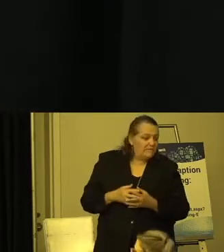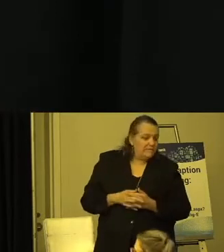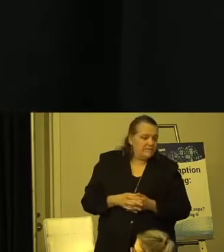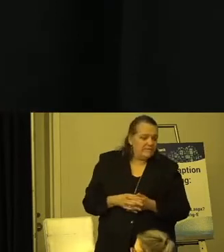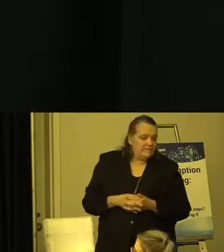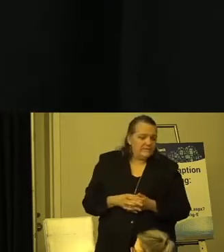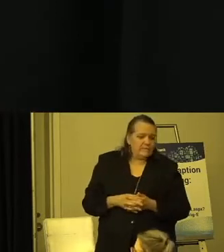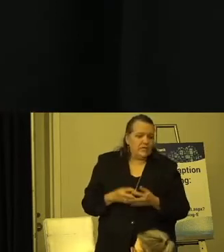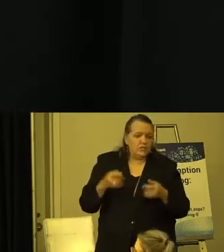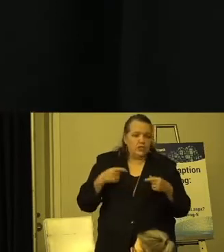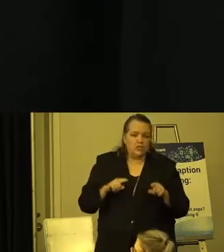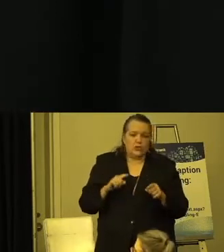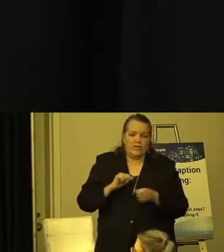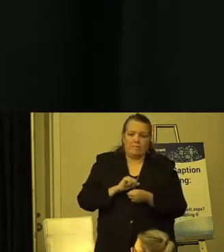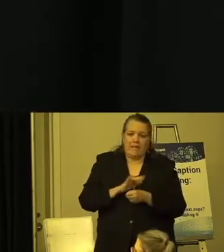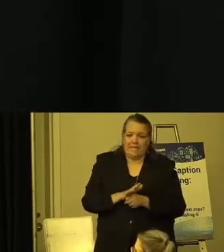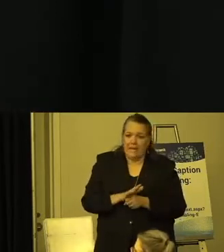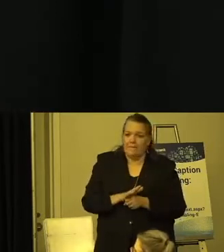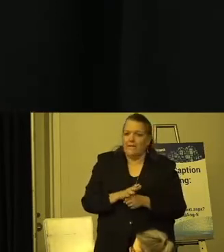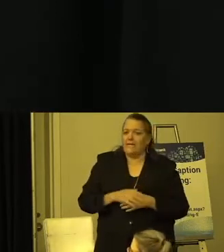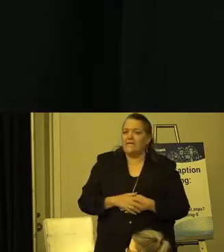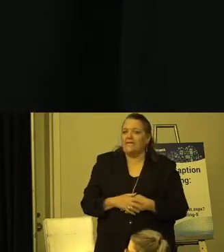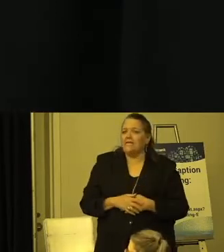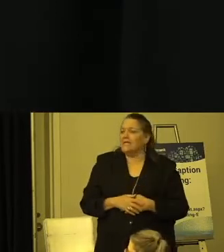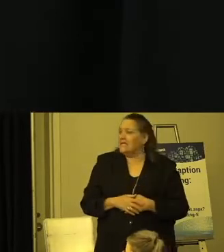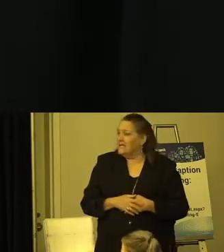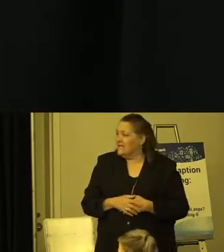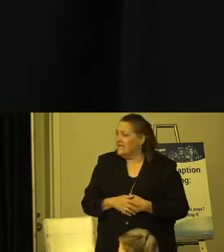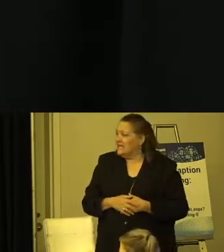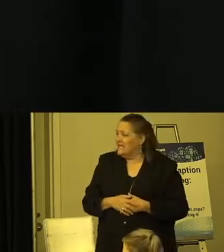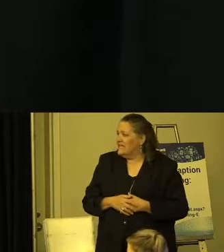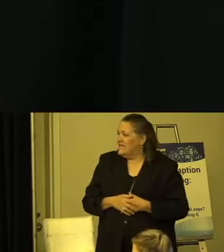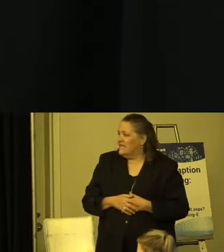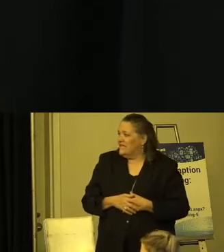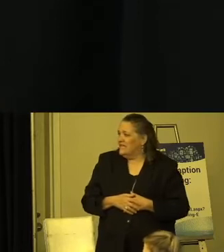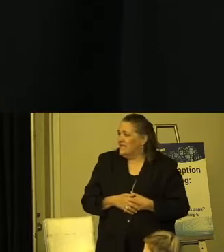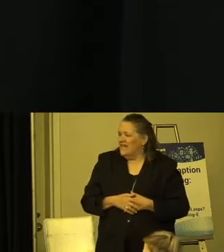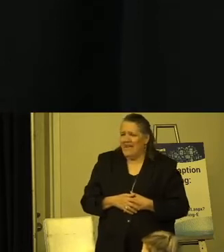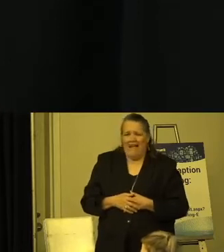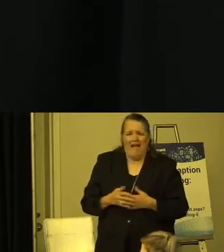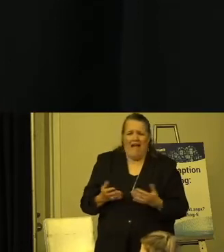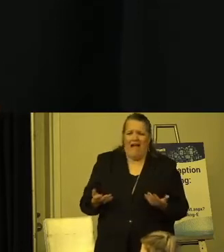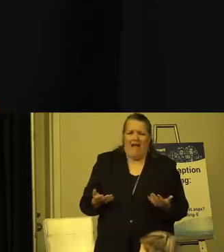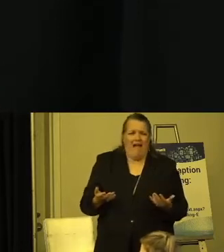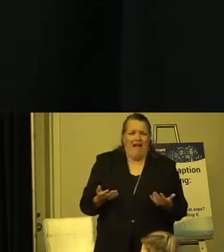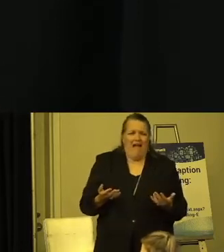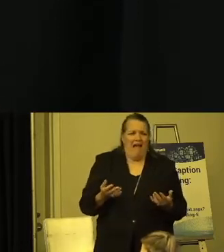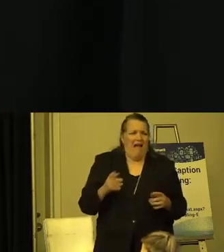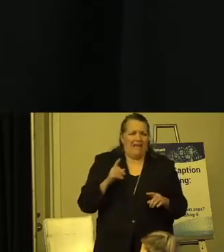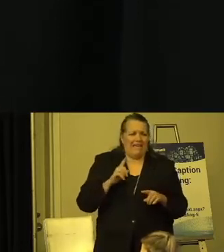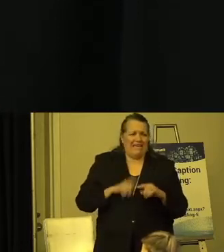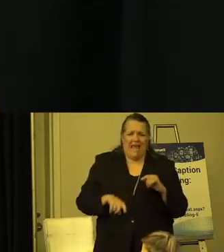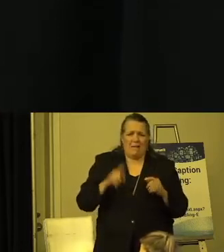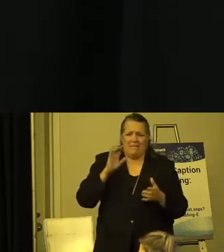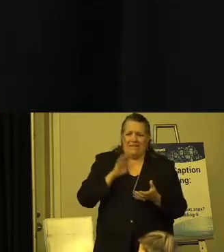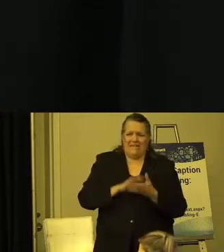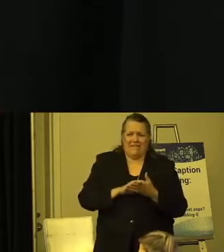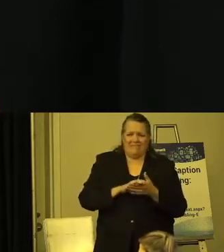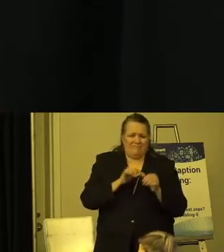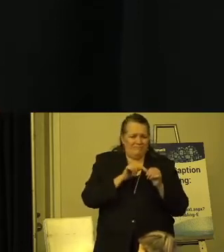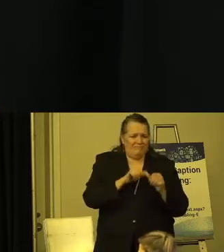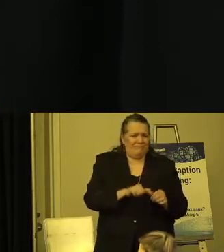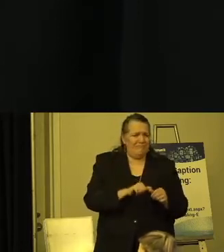pandemic, and for me, as I was approaching my 25-year anniversary, I still can't quite believe that